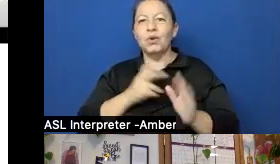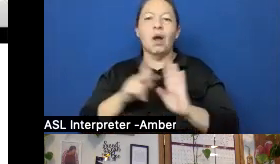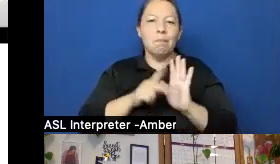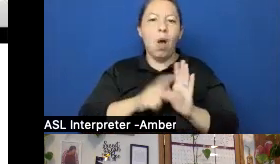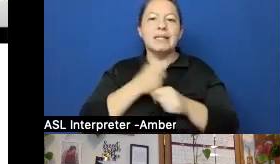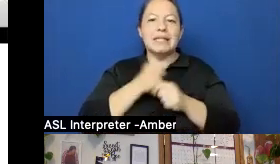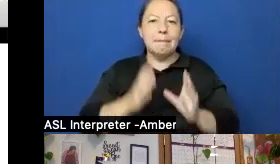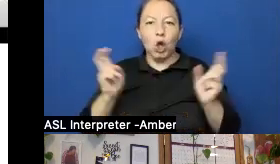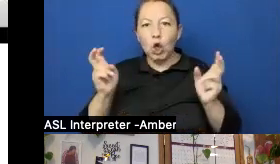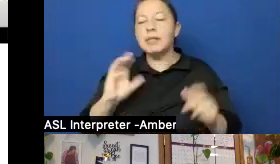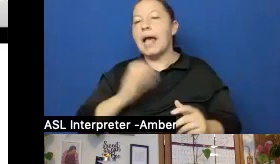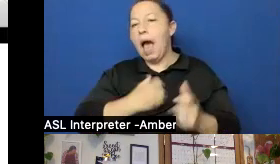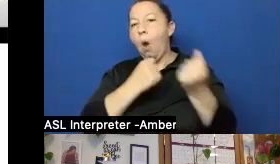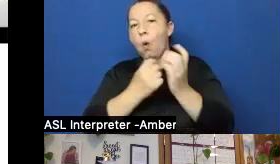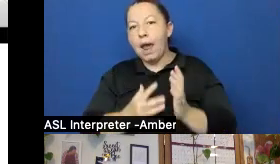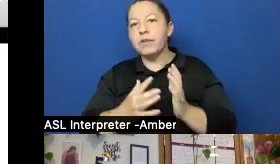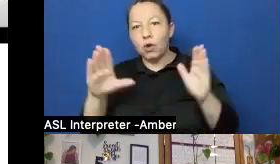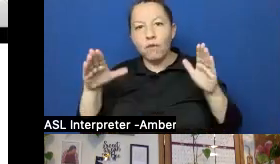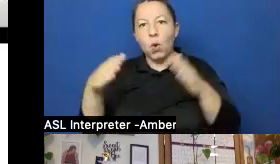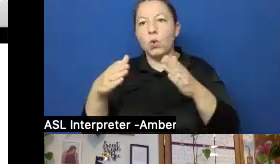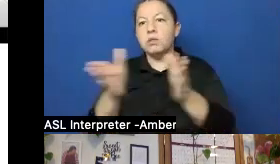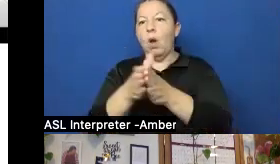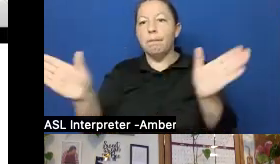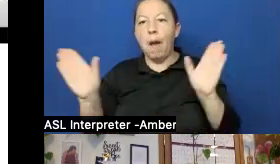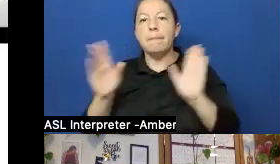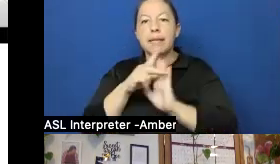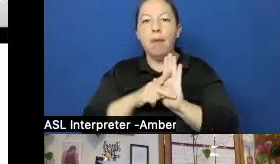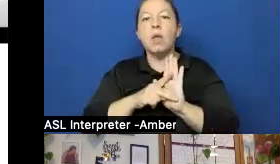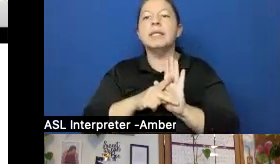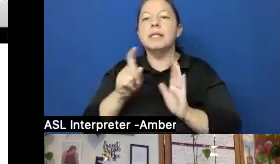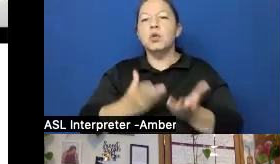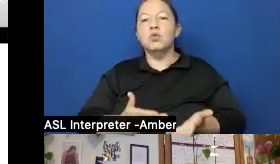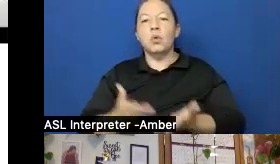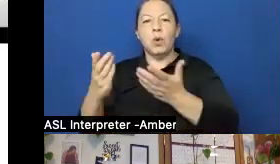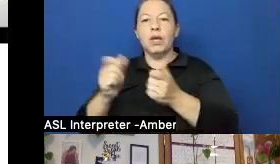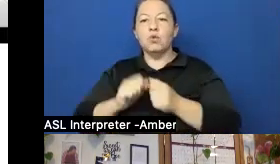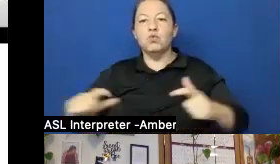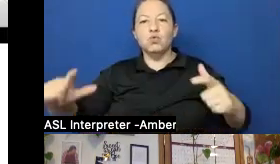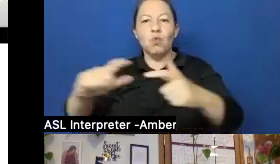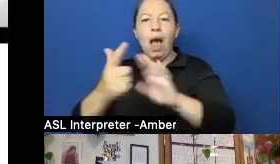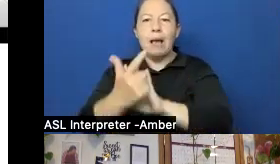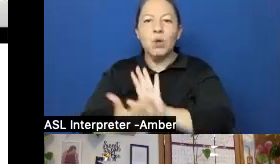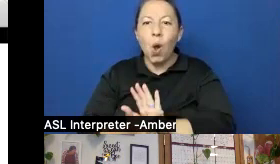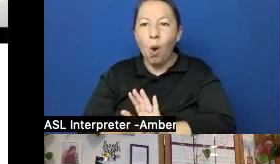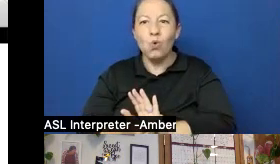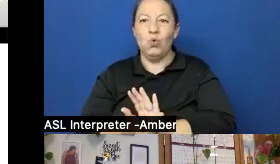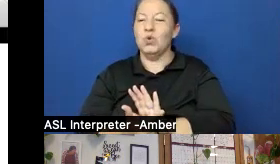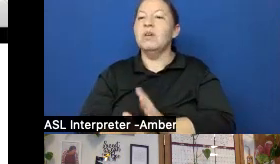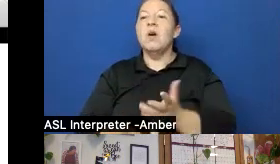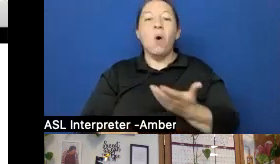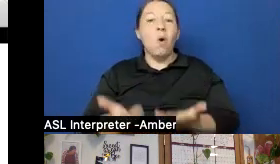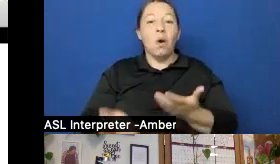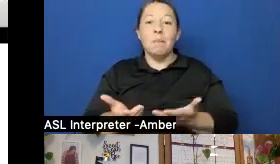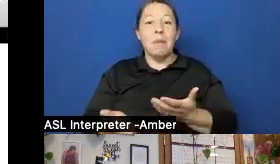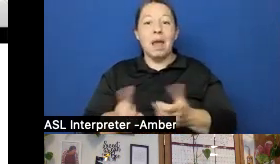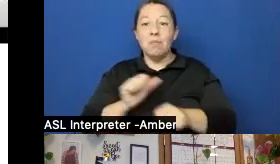policymakers and our advocates that are focused on public policy to bring this into tribal codes, or maybe you're working as a